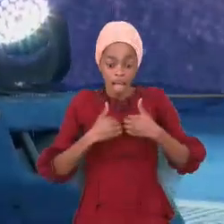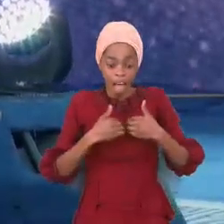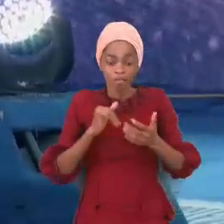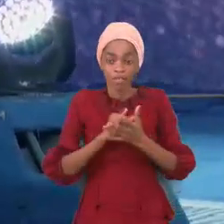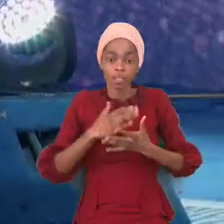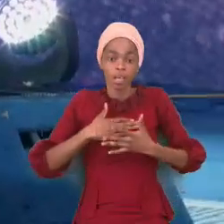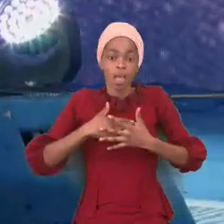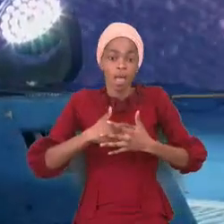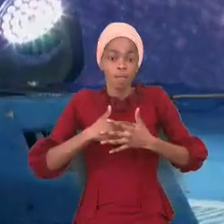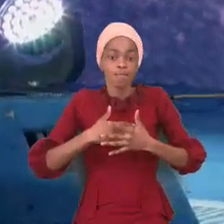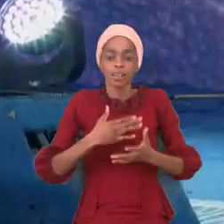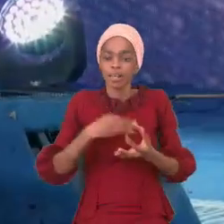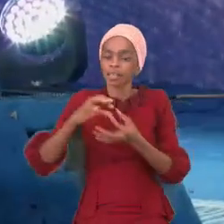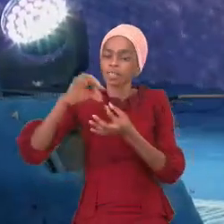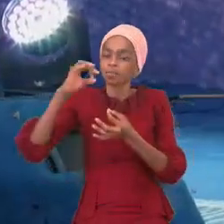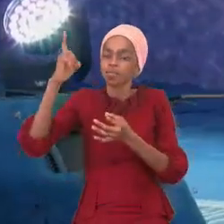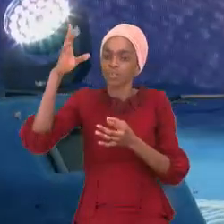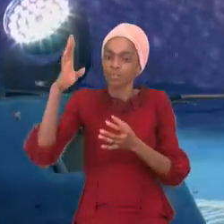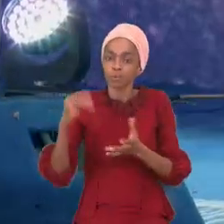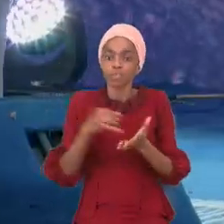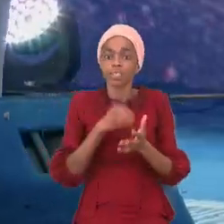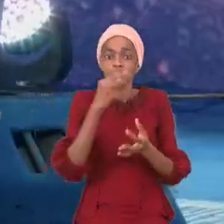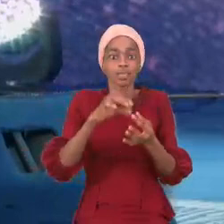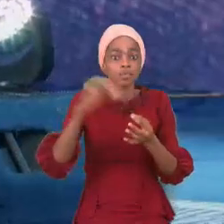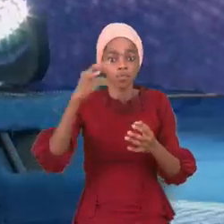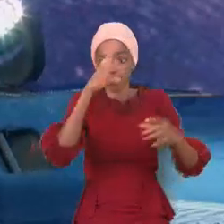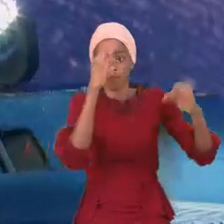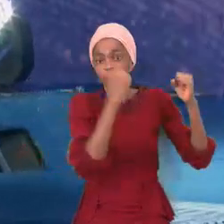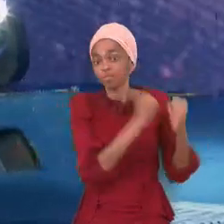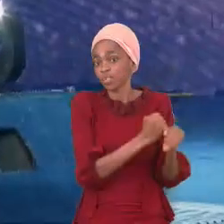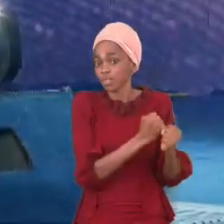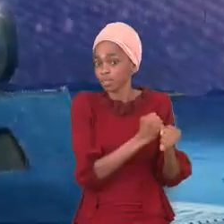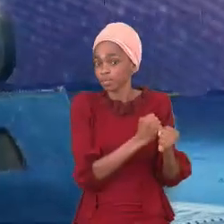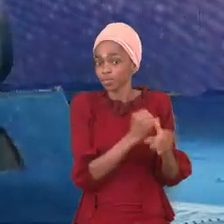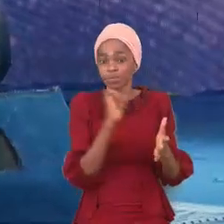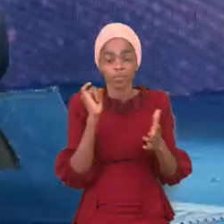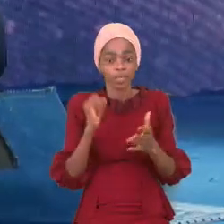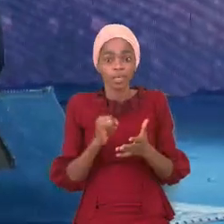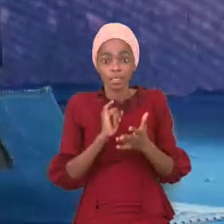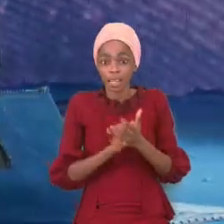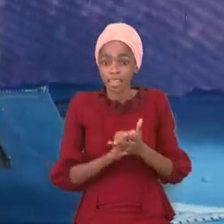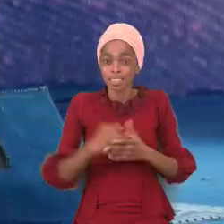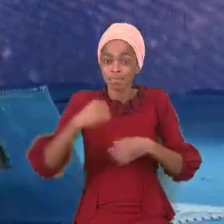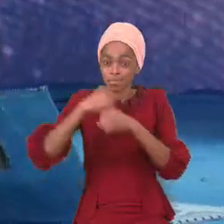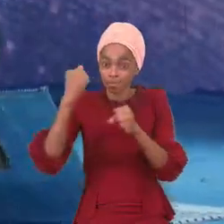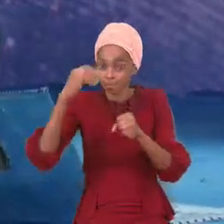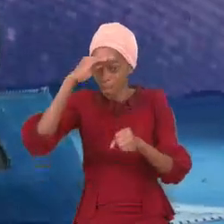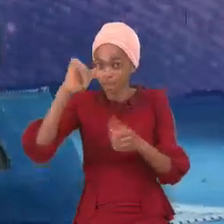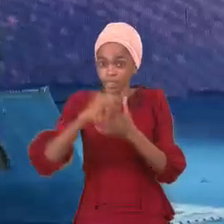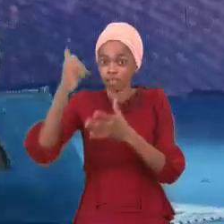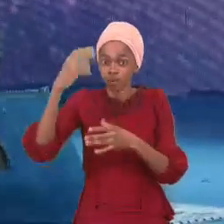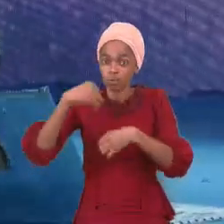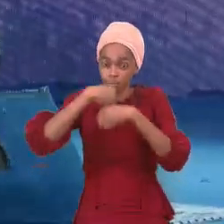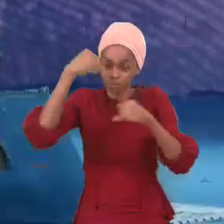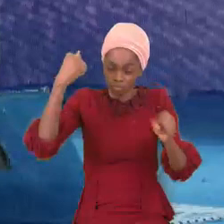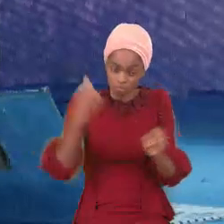and that spirit, it's a spirit of faith. That's the original man. When he was